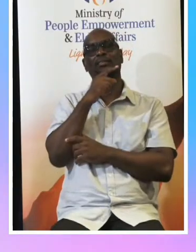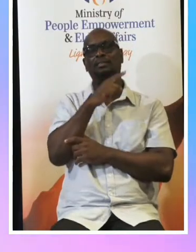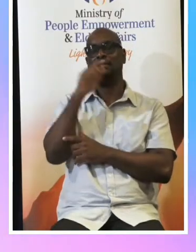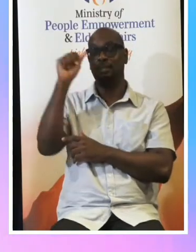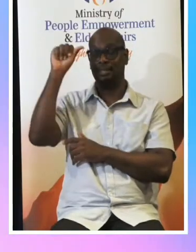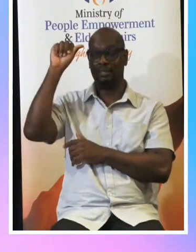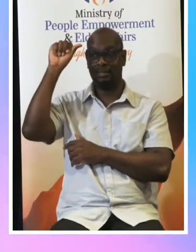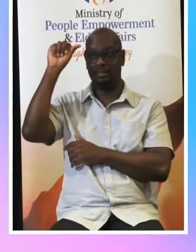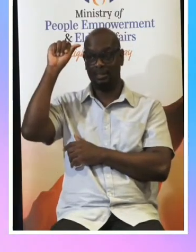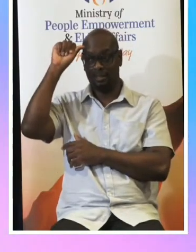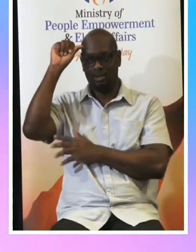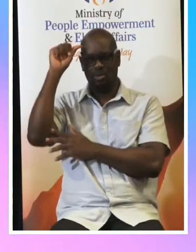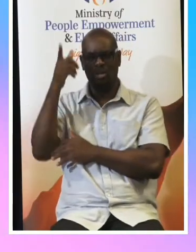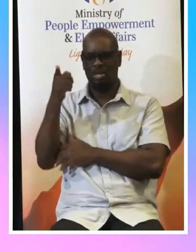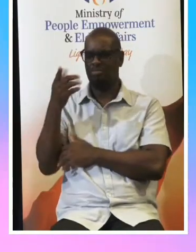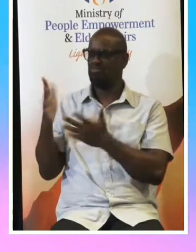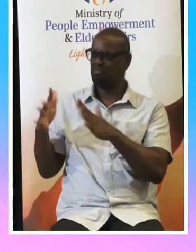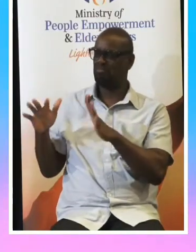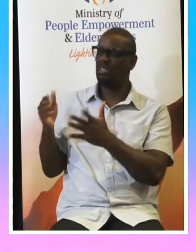between 2010,